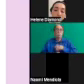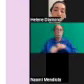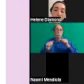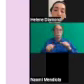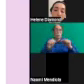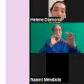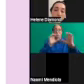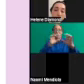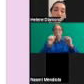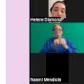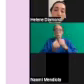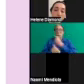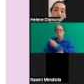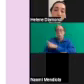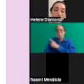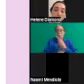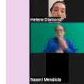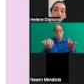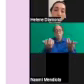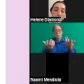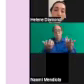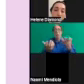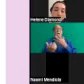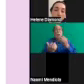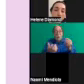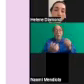communicate with the patient and the family. So